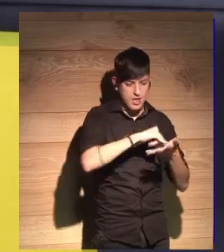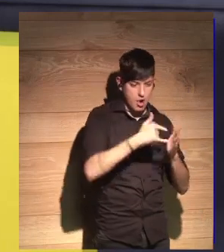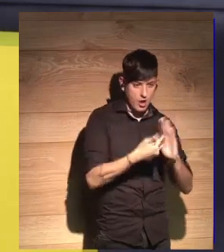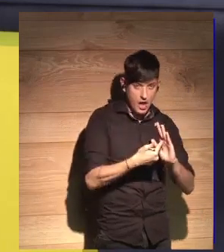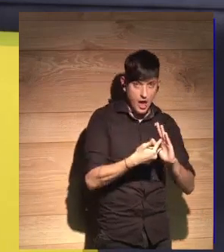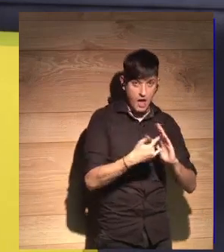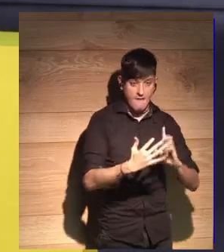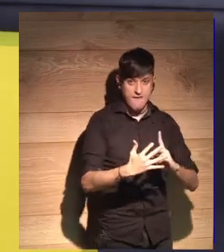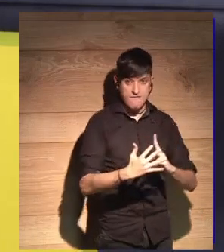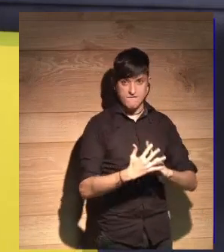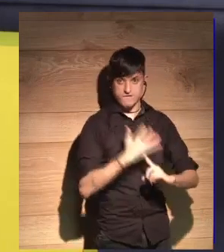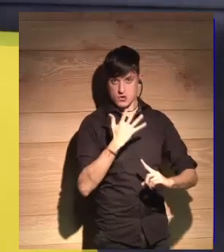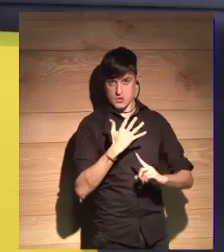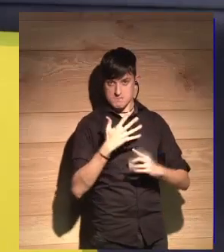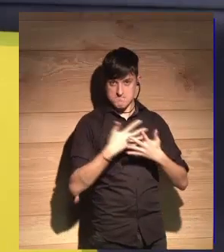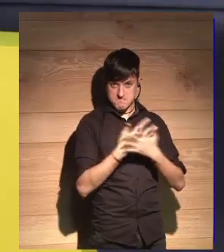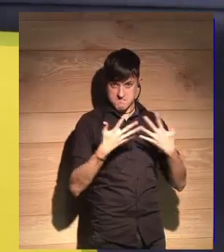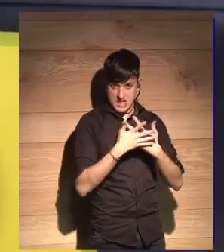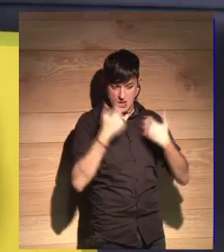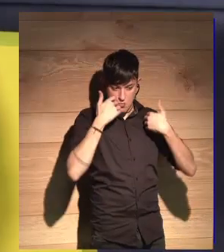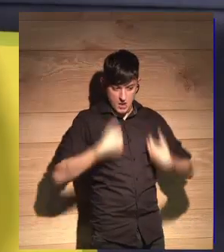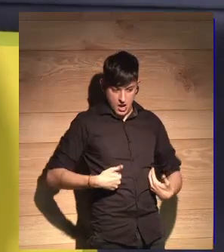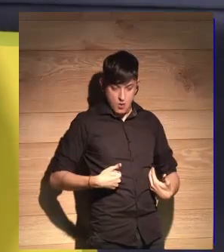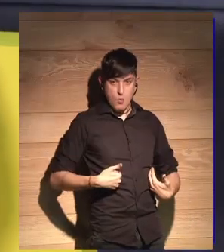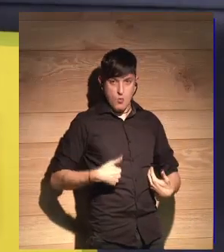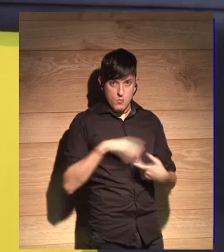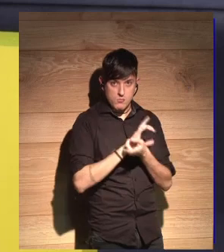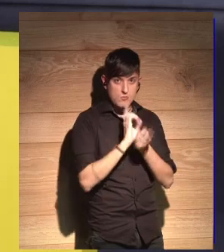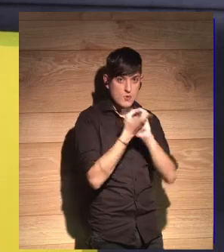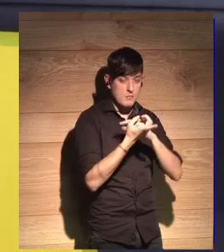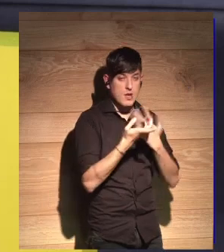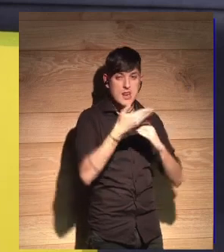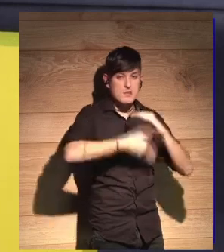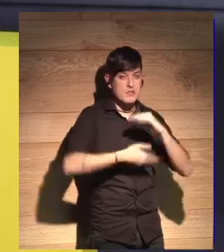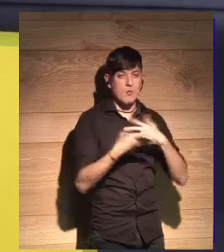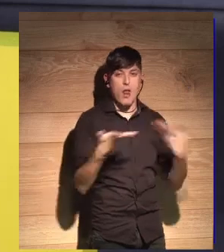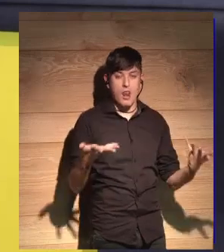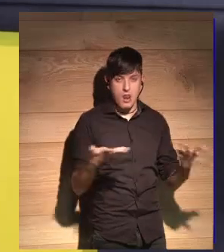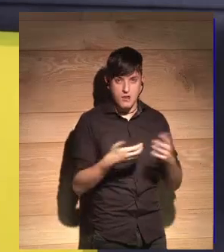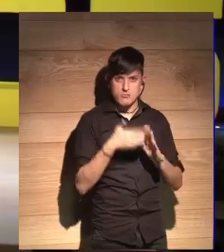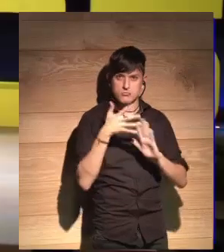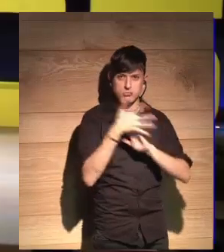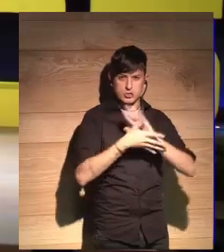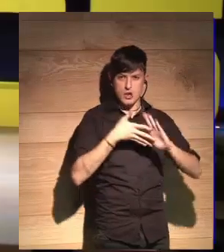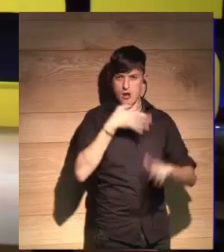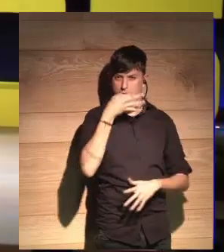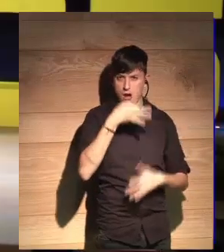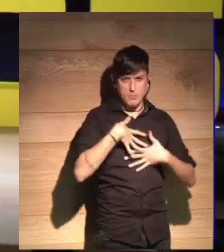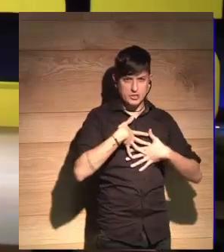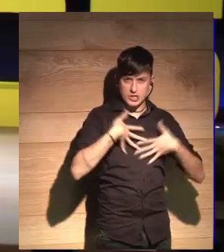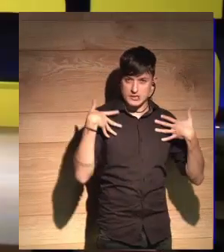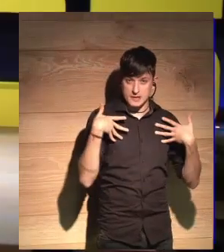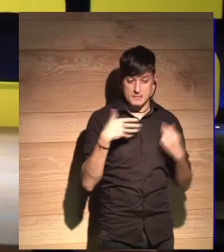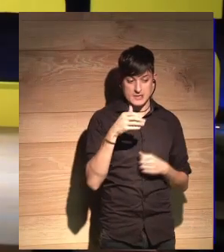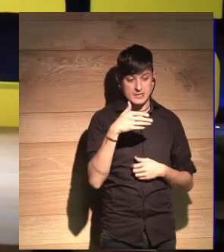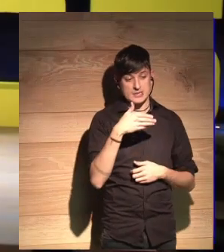should let technology really get intertwined with what defines human beings. And it was a very